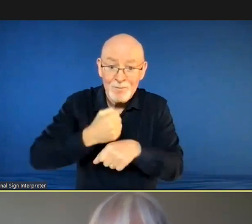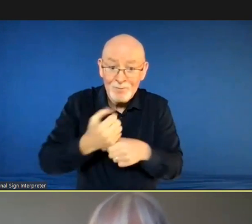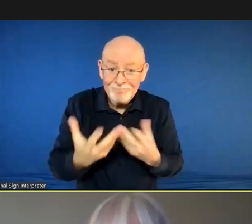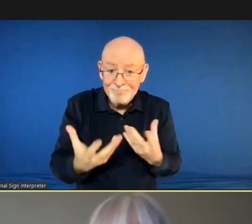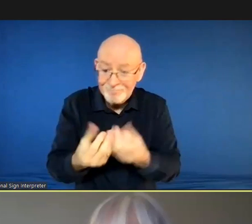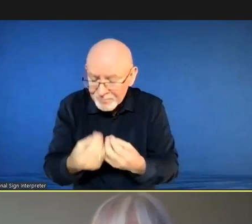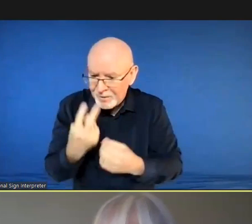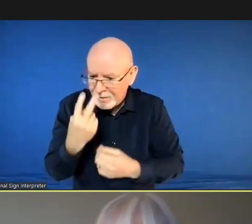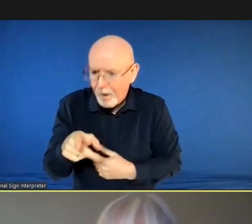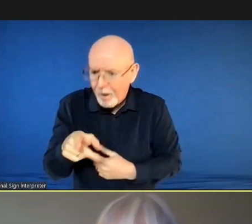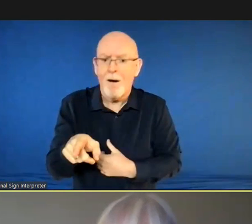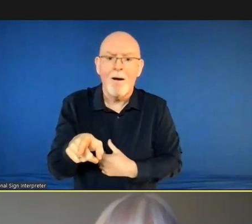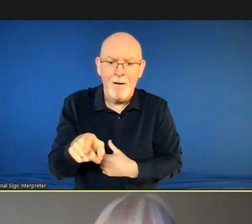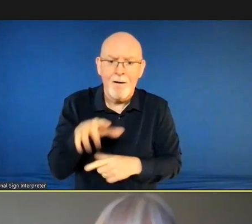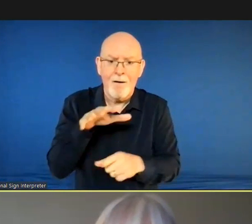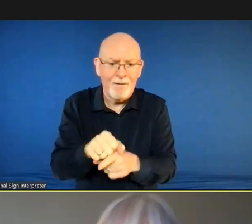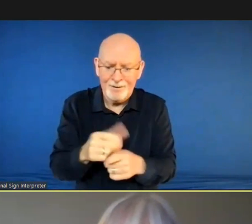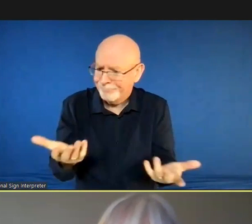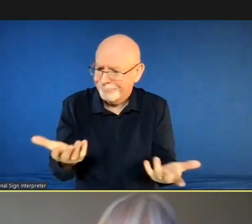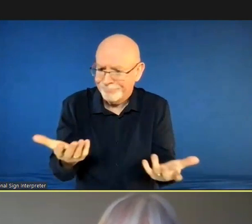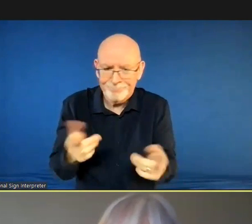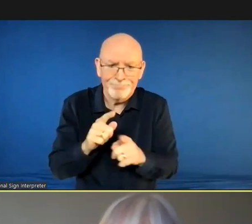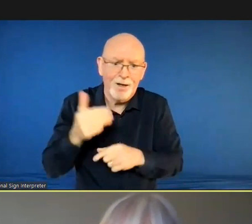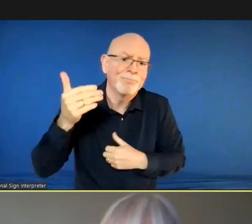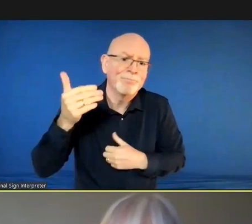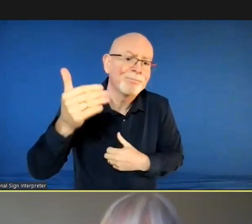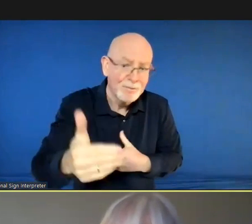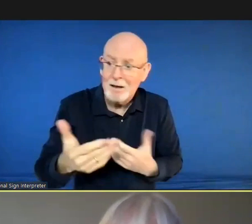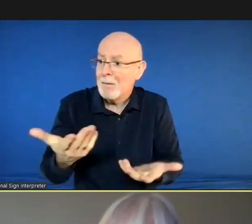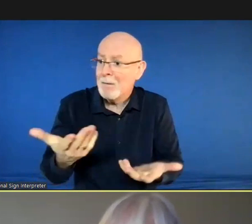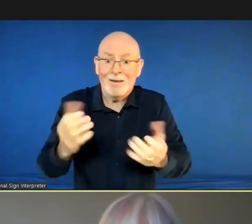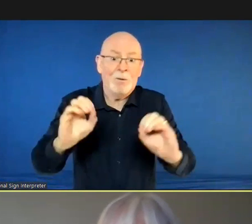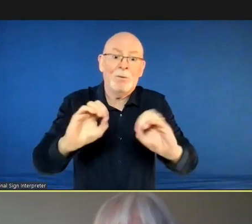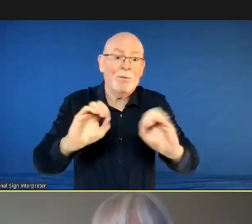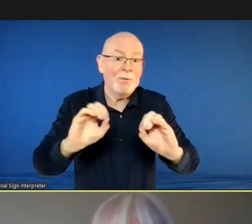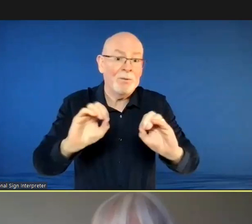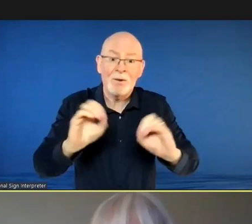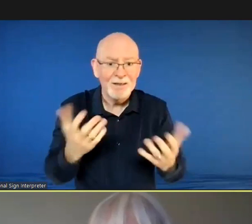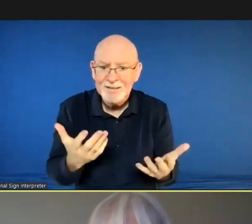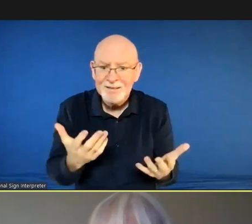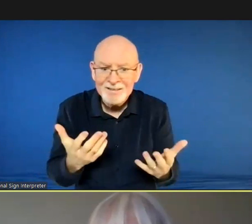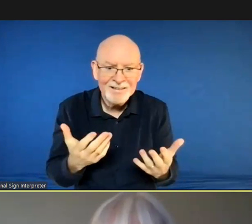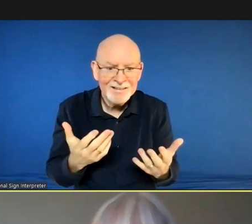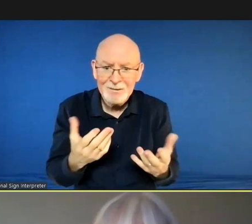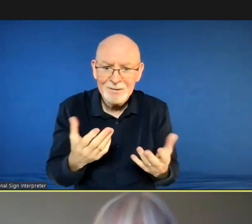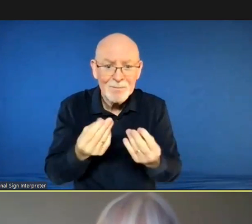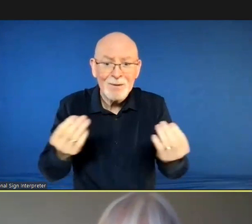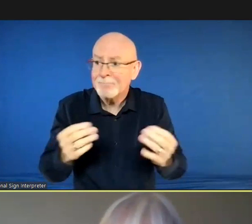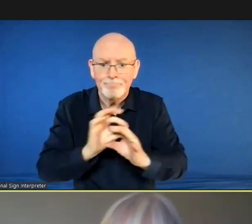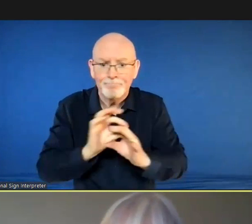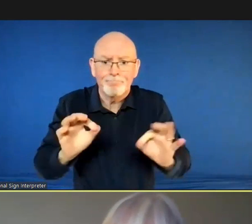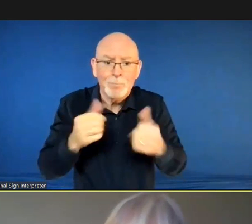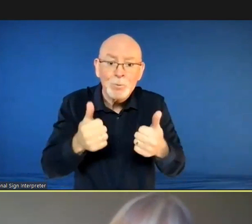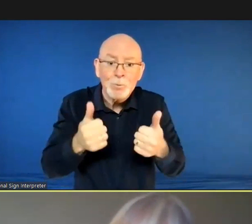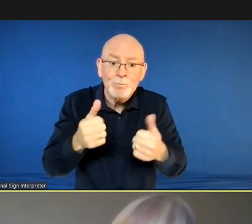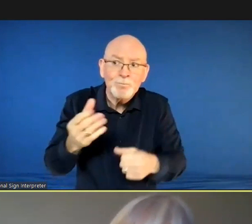have access to hearing aids or any sort of technology, and certainly very, very few would have access at the moment